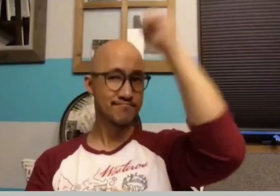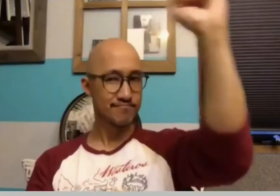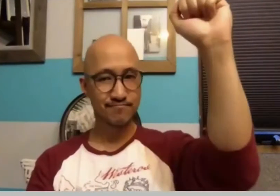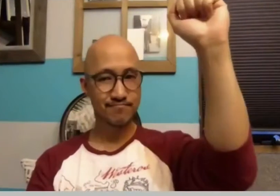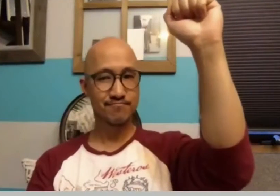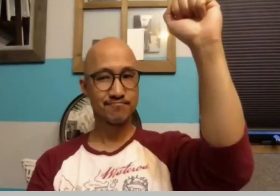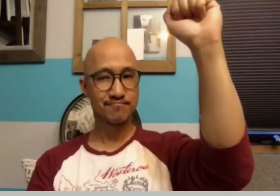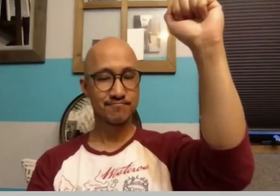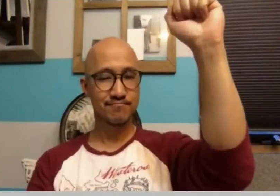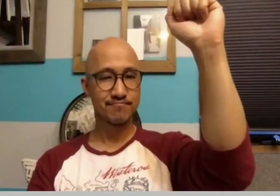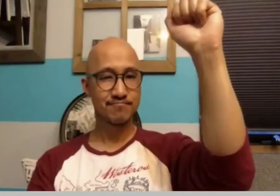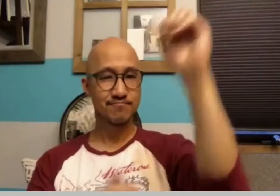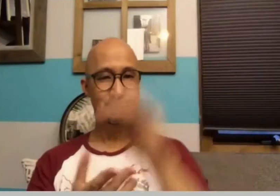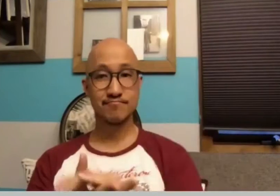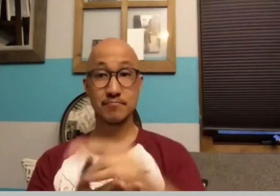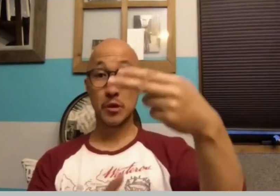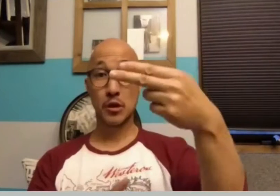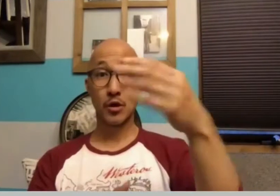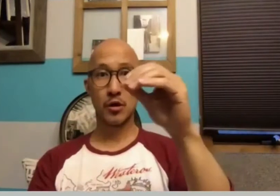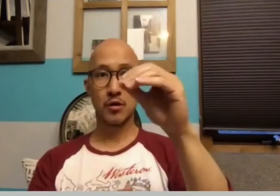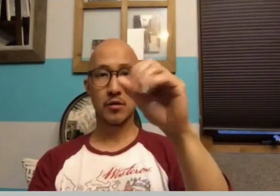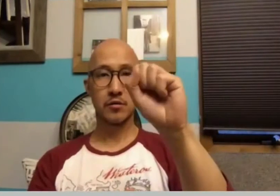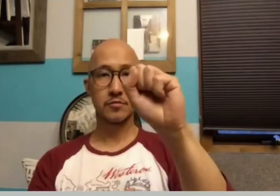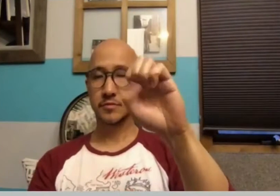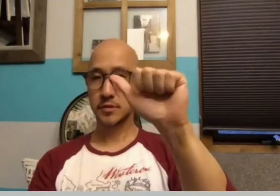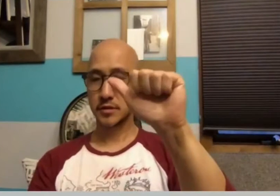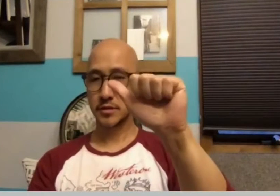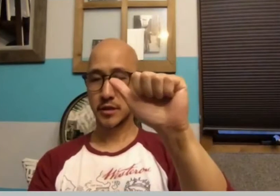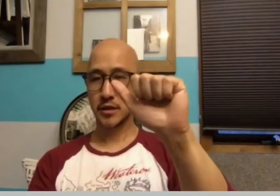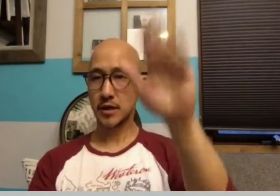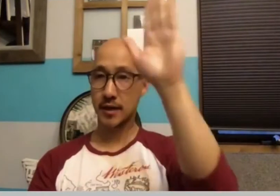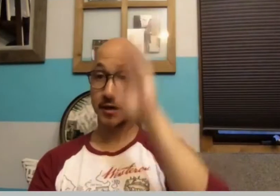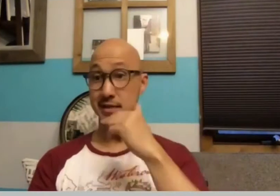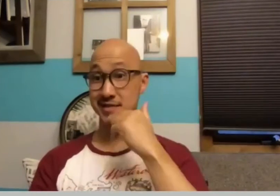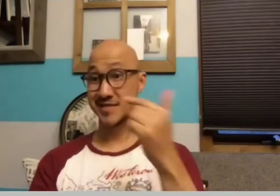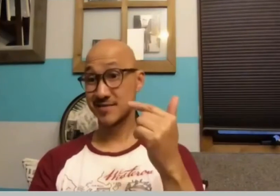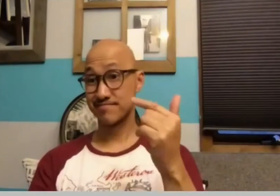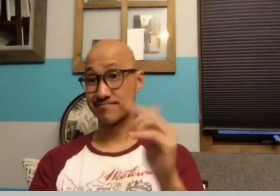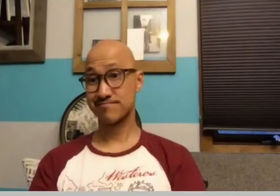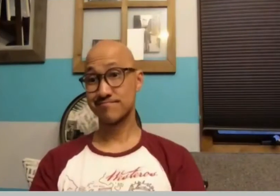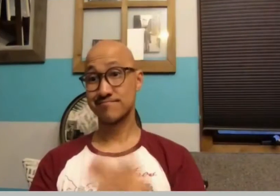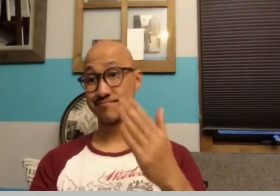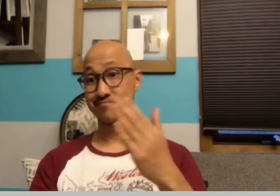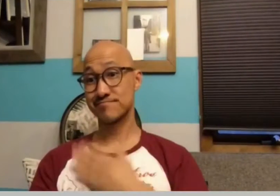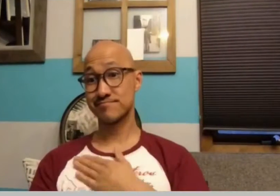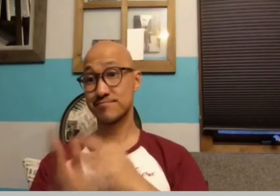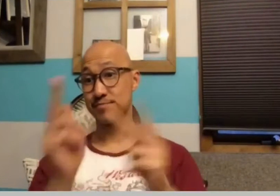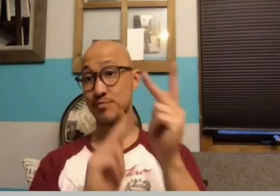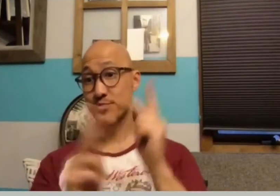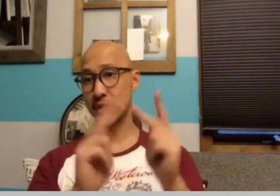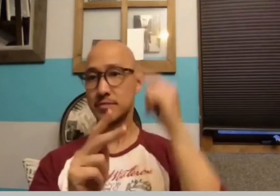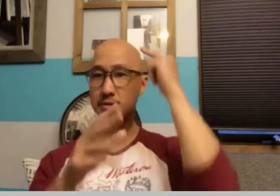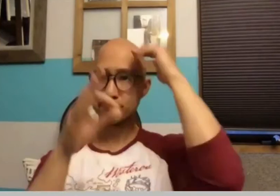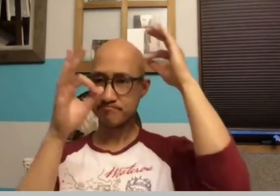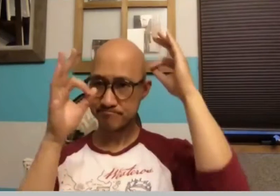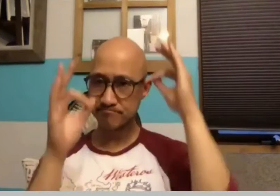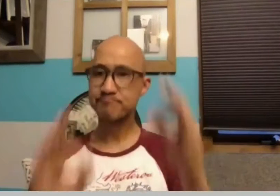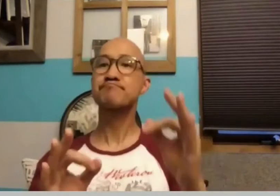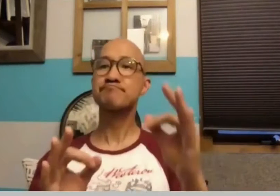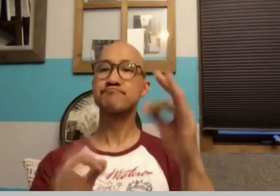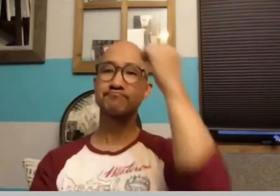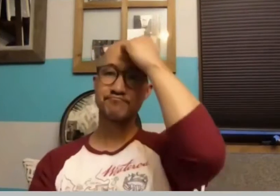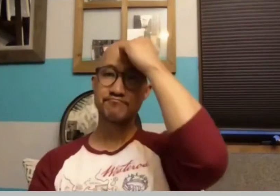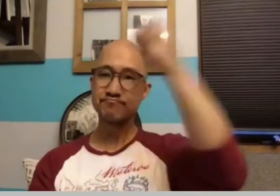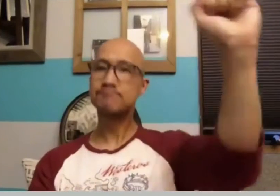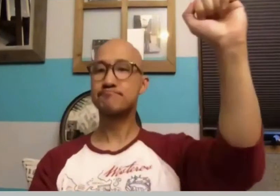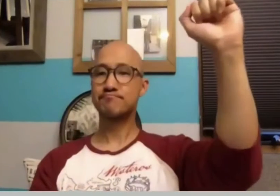says, "My people are determined to turn from me." Now, some of you, like me, getting to this point in the Bible, for